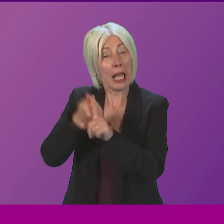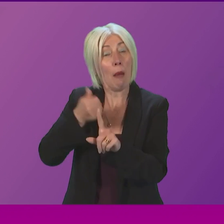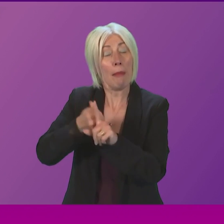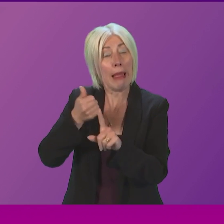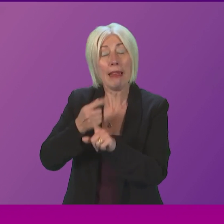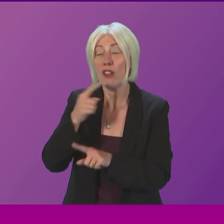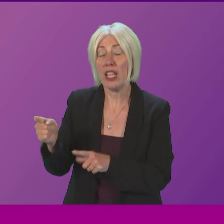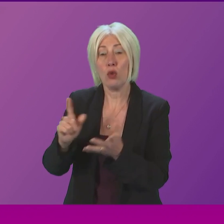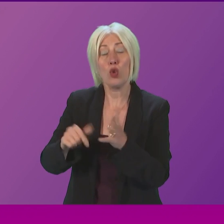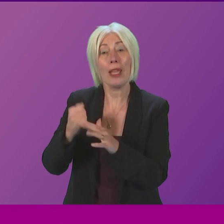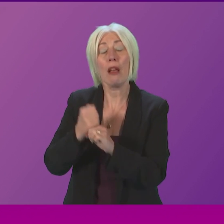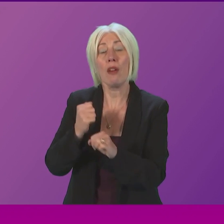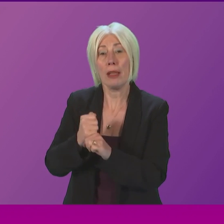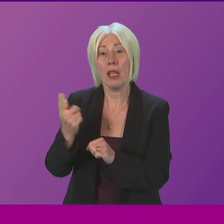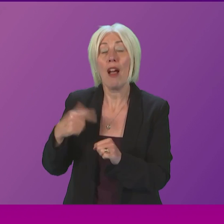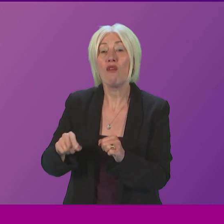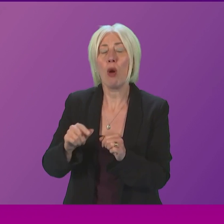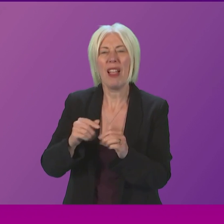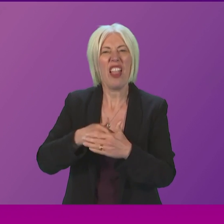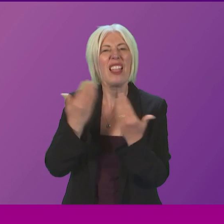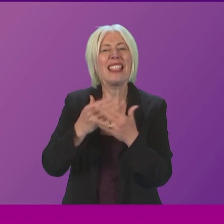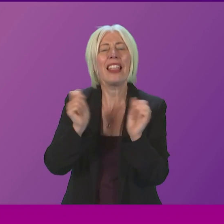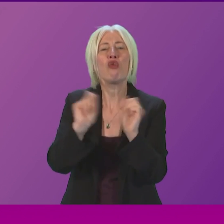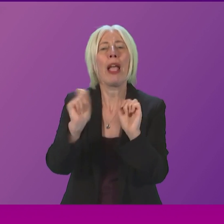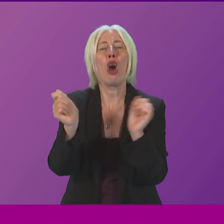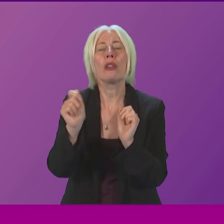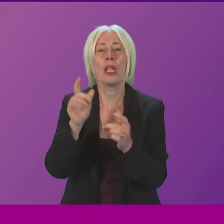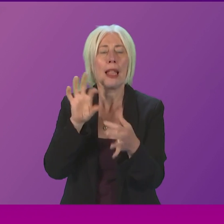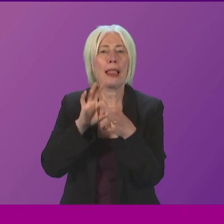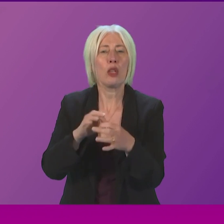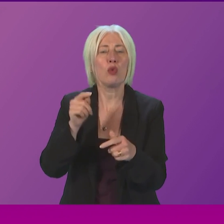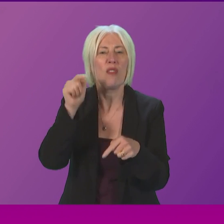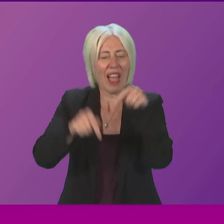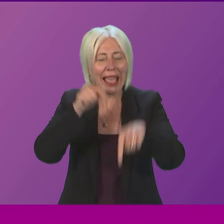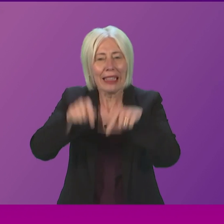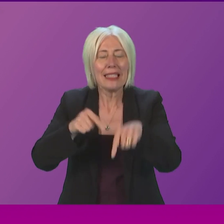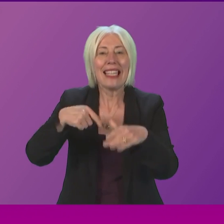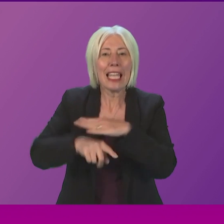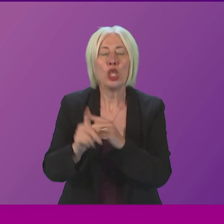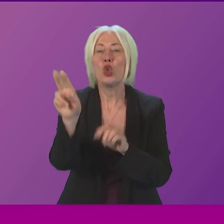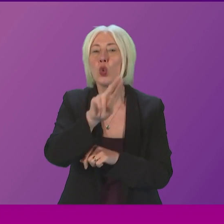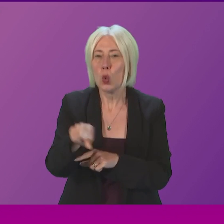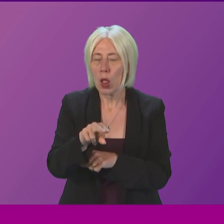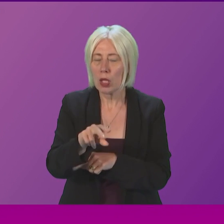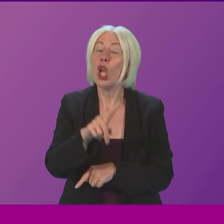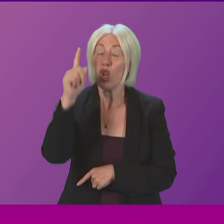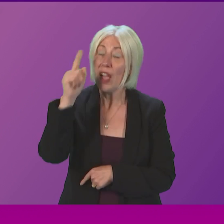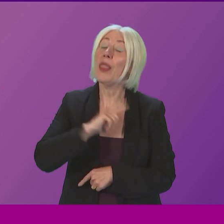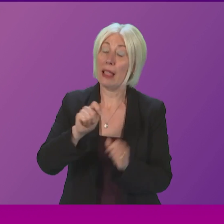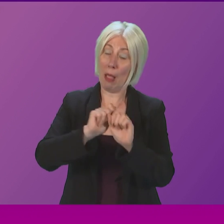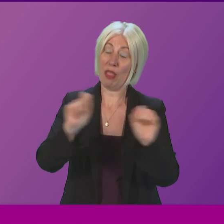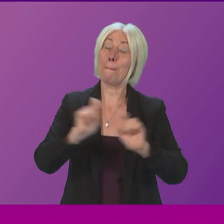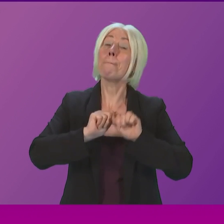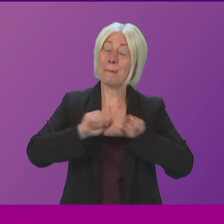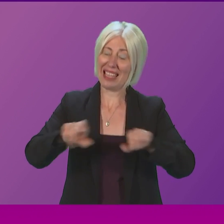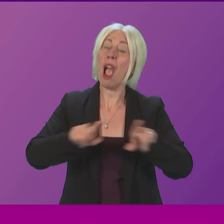campaign, that has been promoted by the Daily Record in relation to violence in our schools, because I do believe our media companies could be doing a